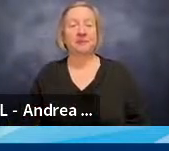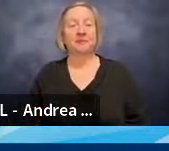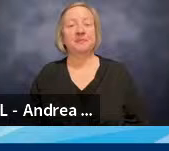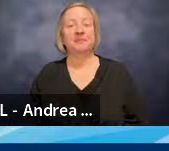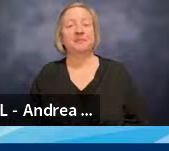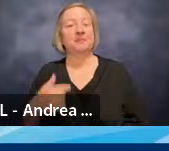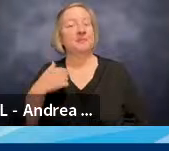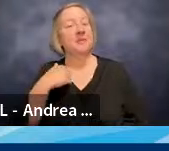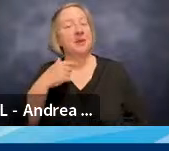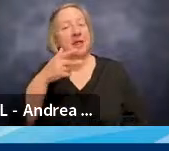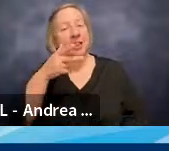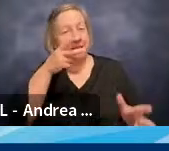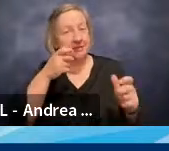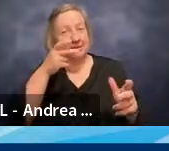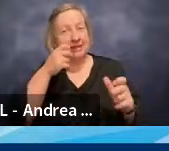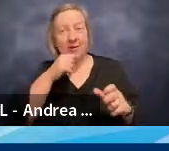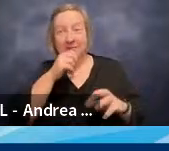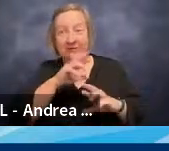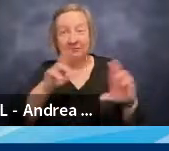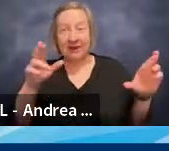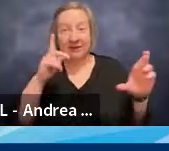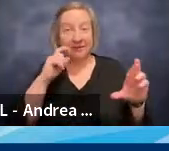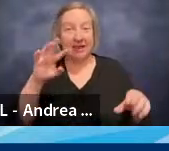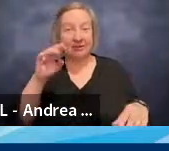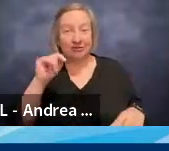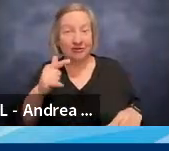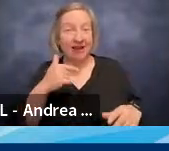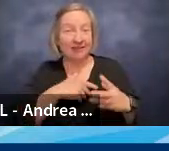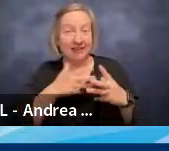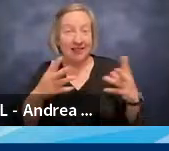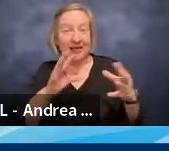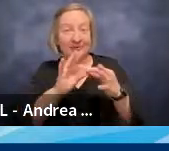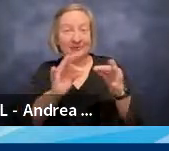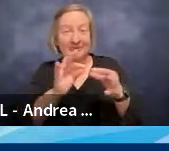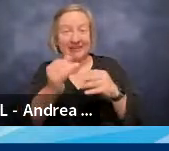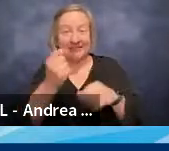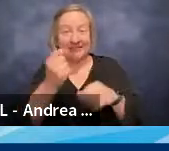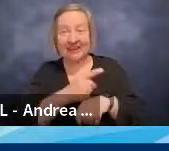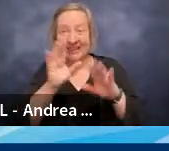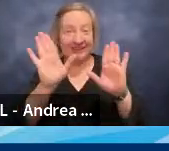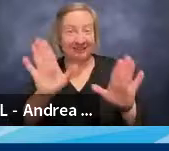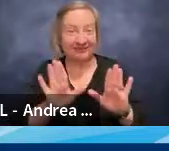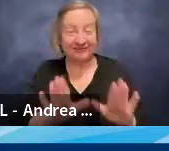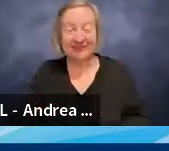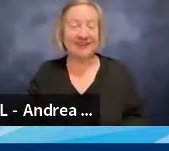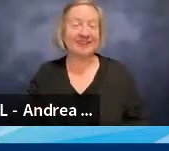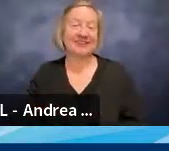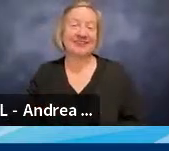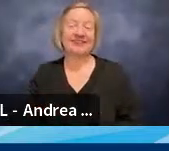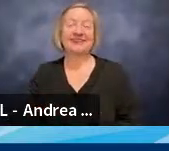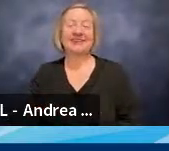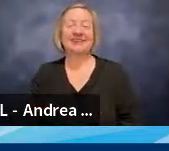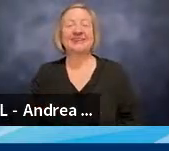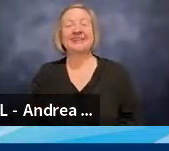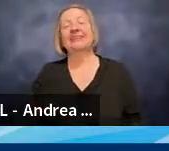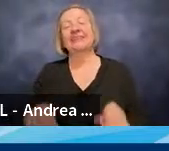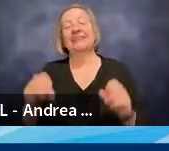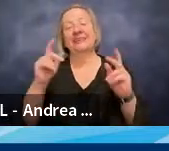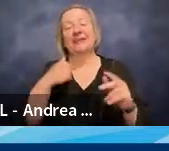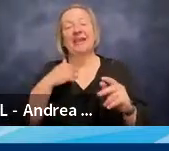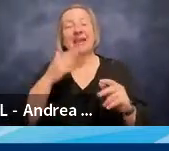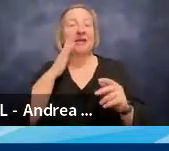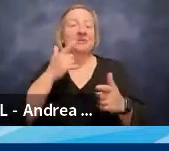Listening intently and wasn't even ready because Greg has a lot to say today, which is great. Okay, so I will